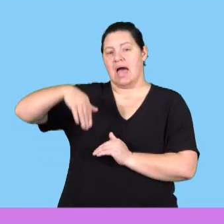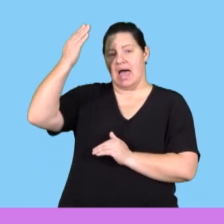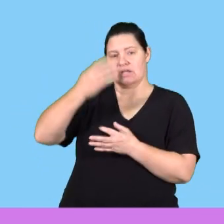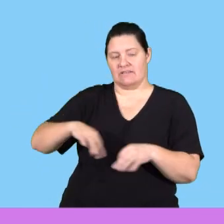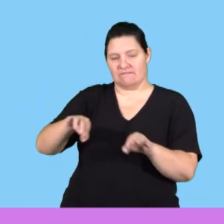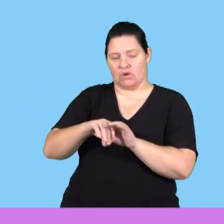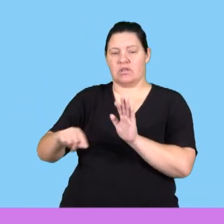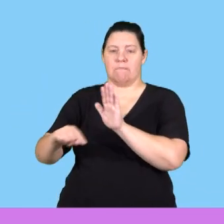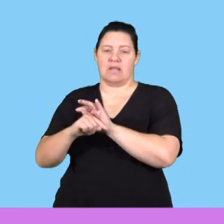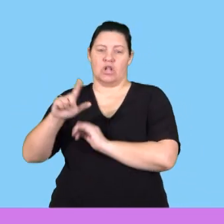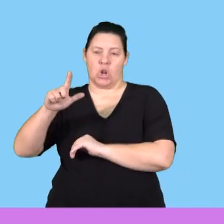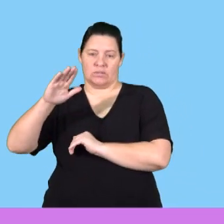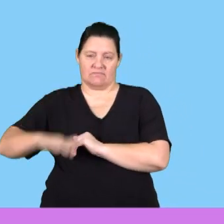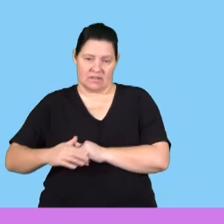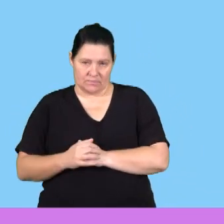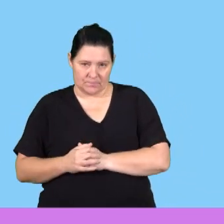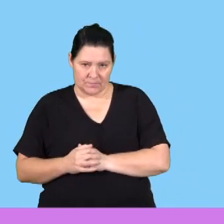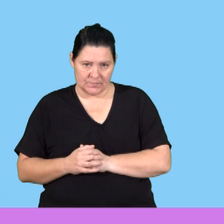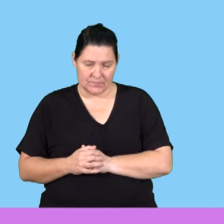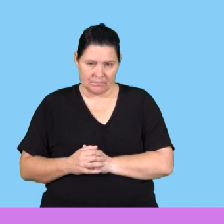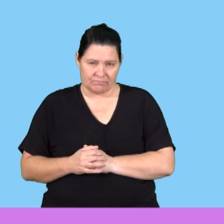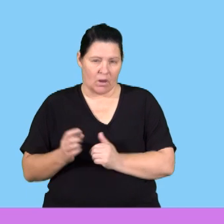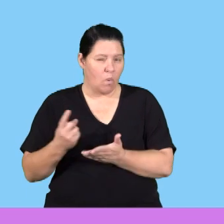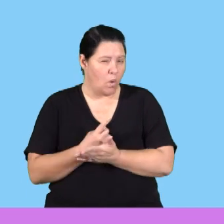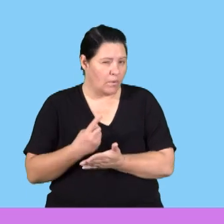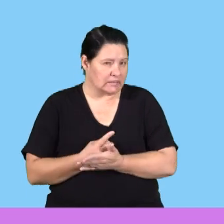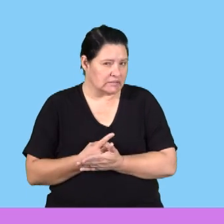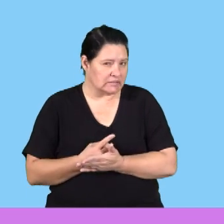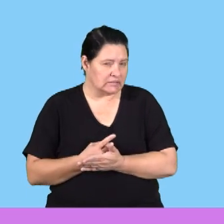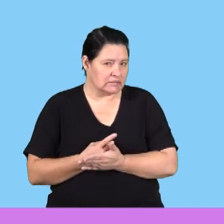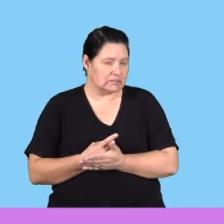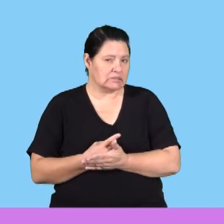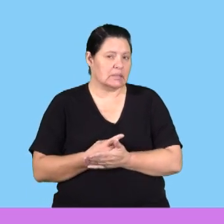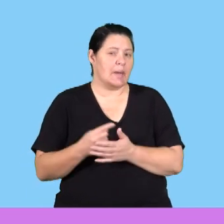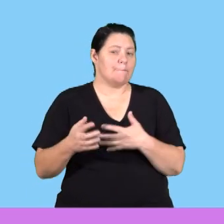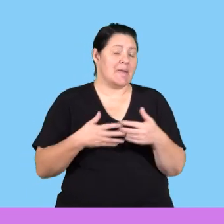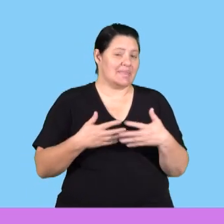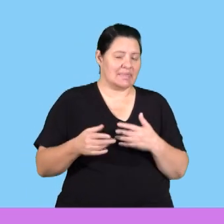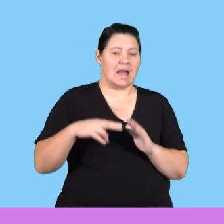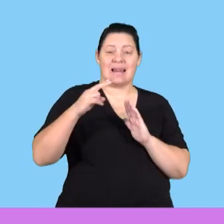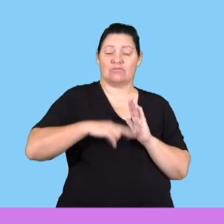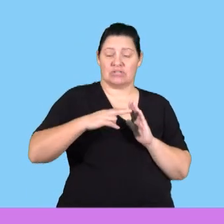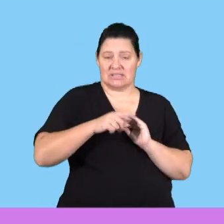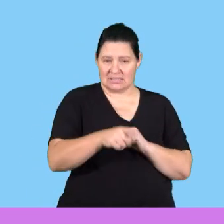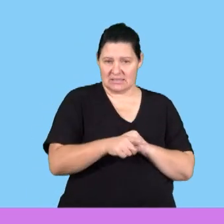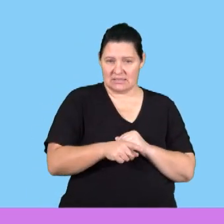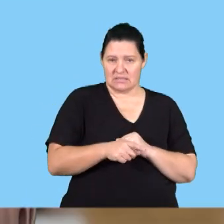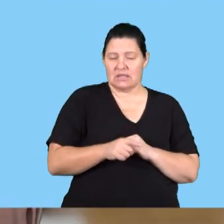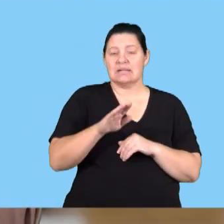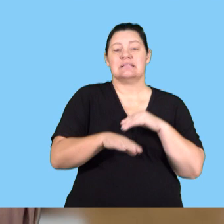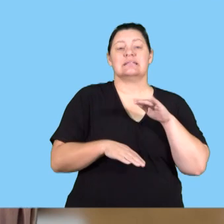our highest value minus our lowest value. Remember I said always, when we do maths or mathematical